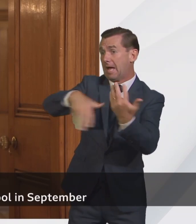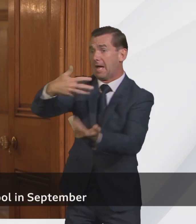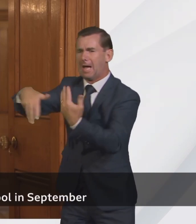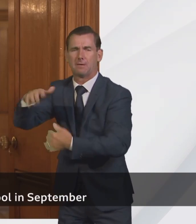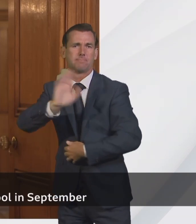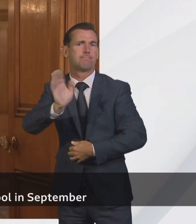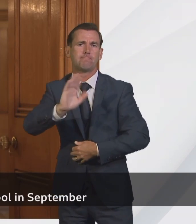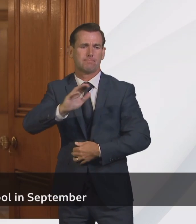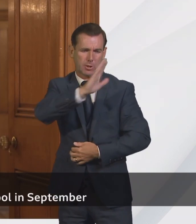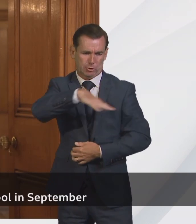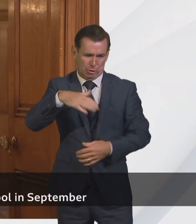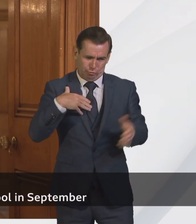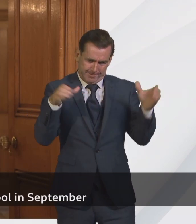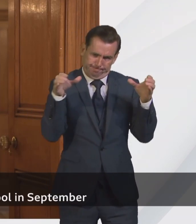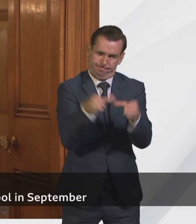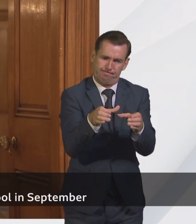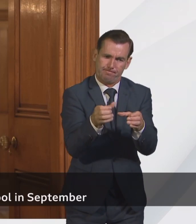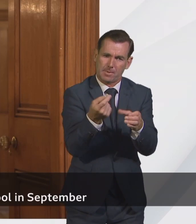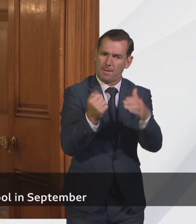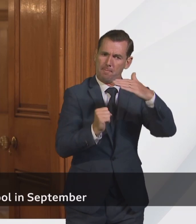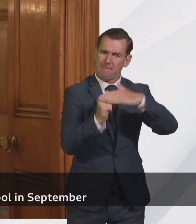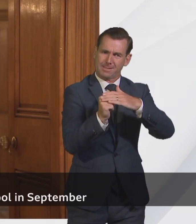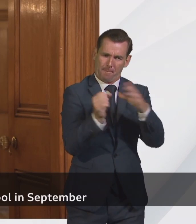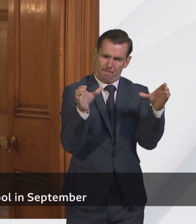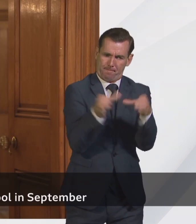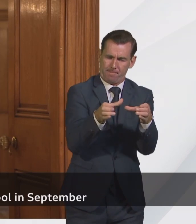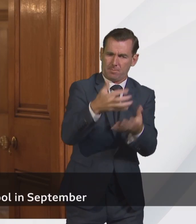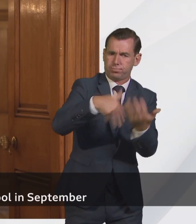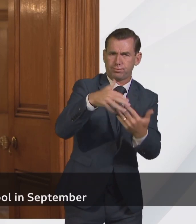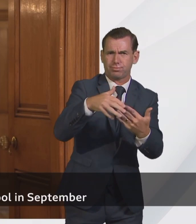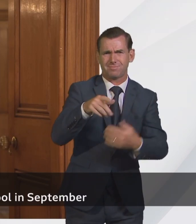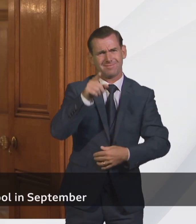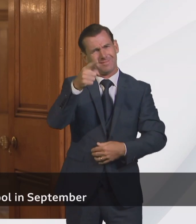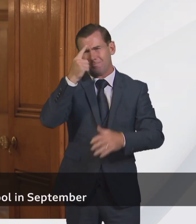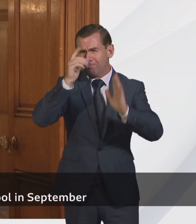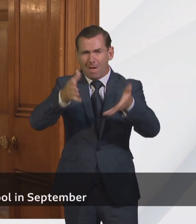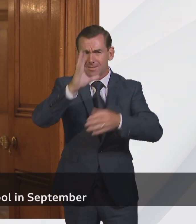child's best interest to return to school if they're eligible to and able to.